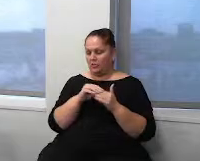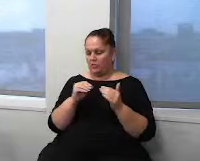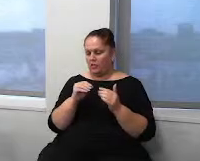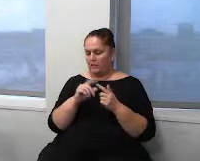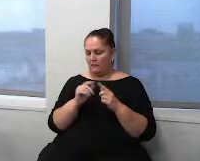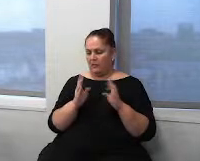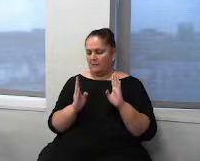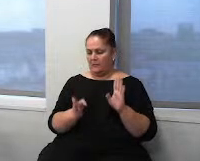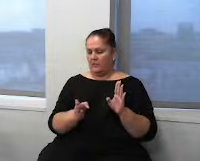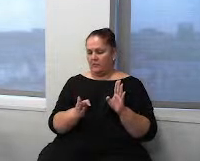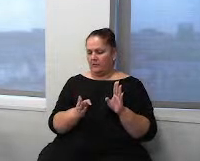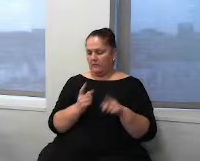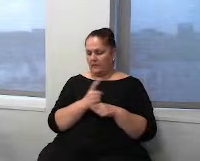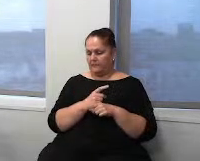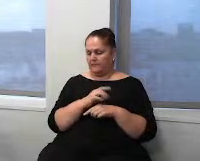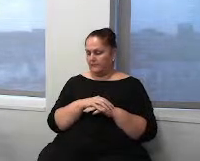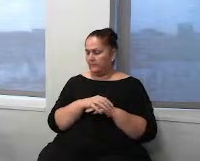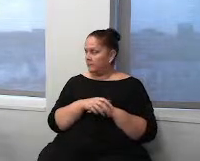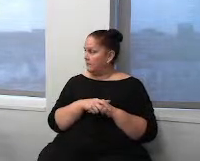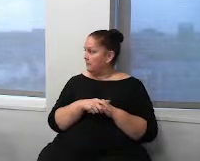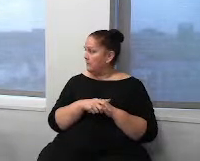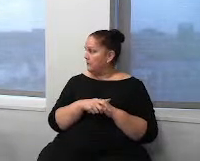million over the 3-year rate period, right?